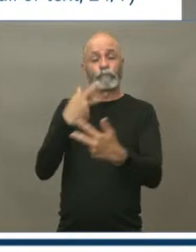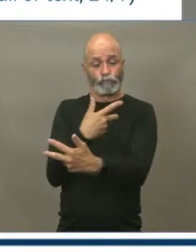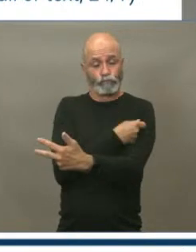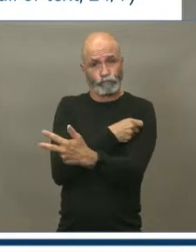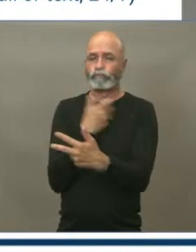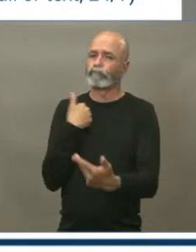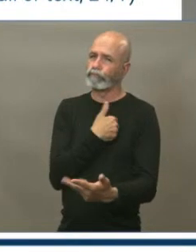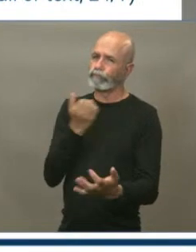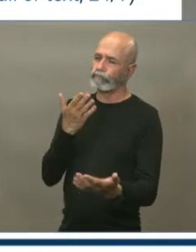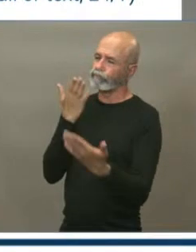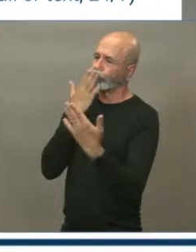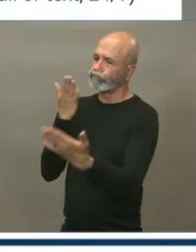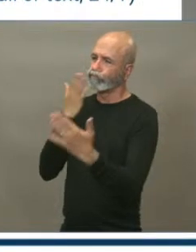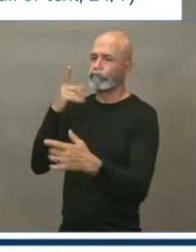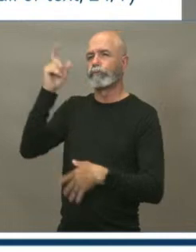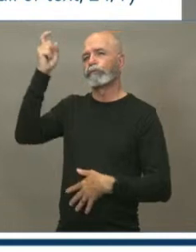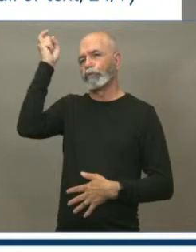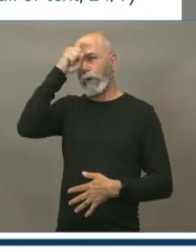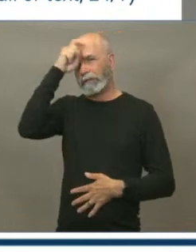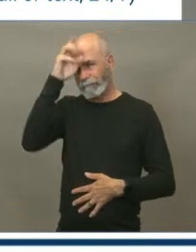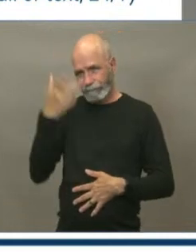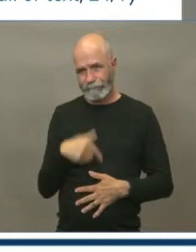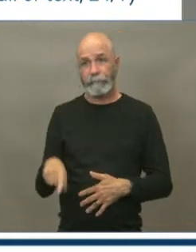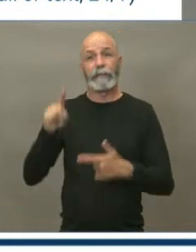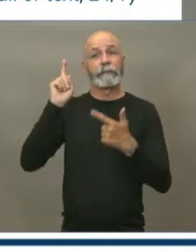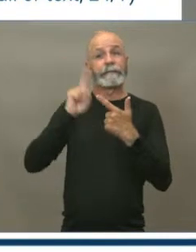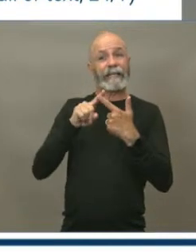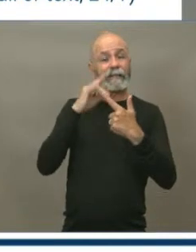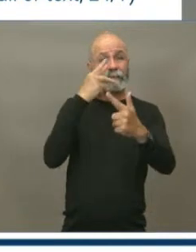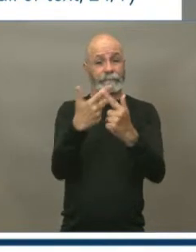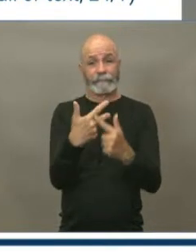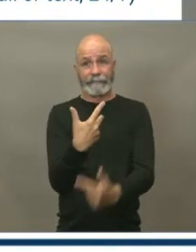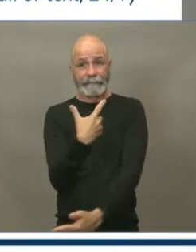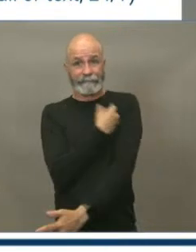protected from COVID-19 because the vaccine you got is effective,